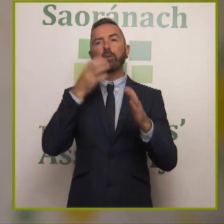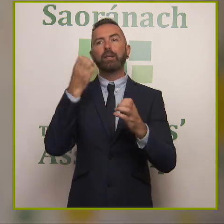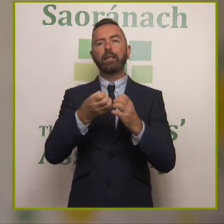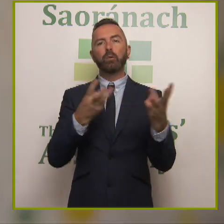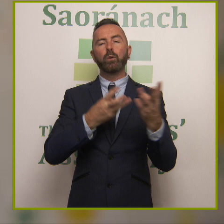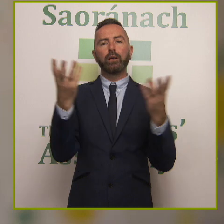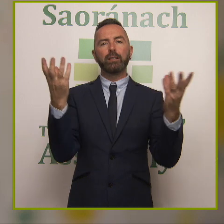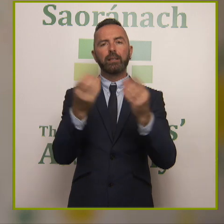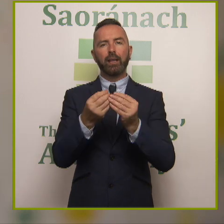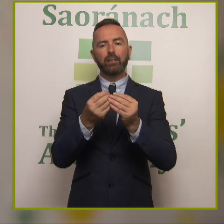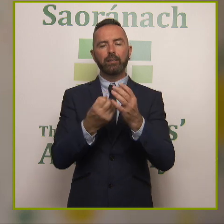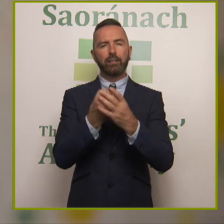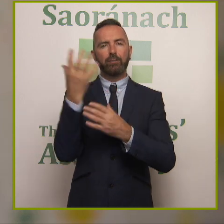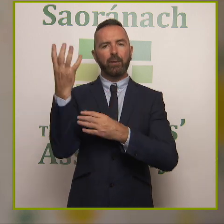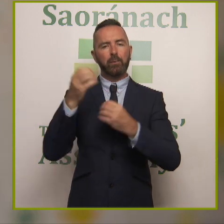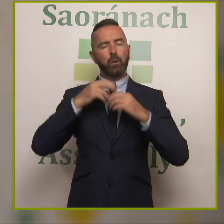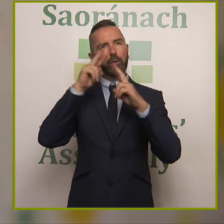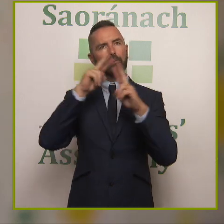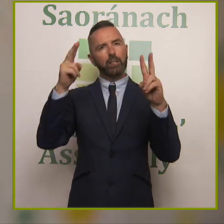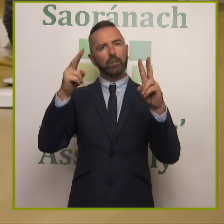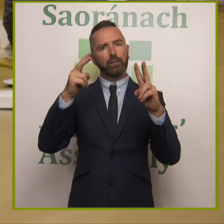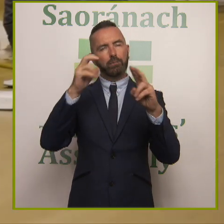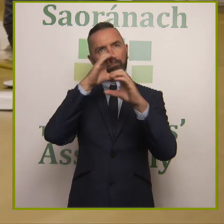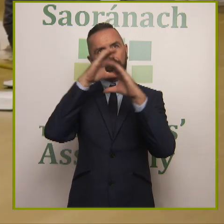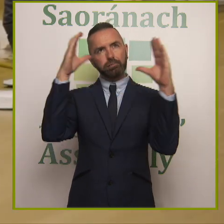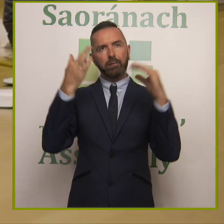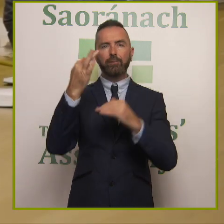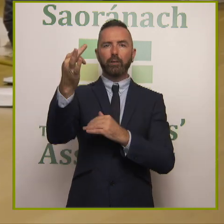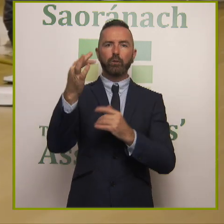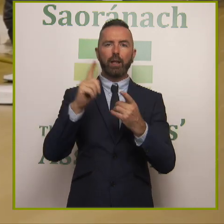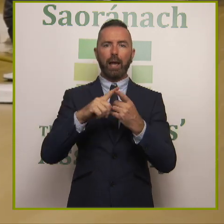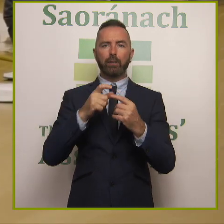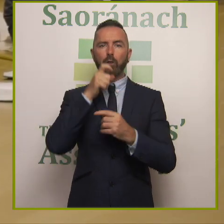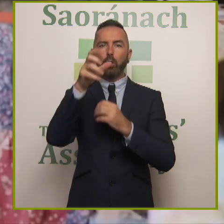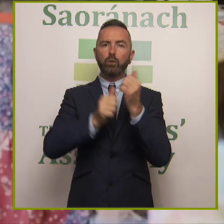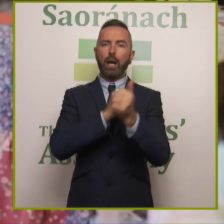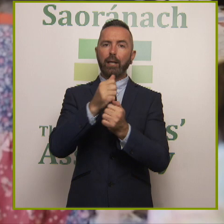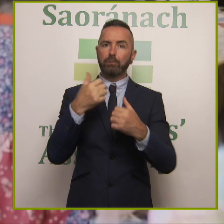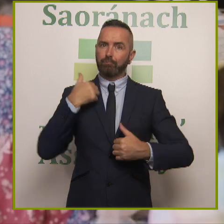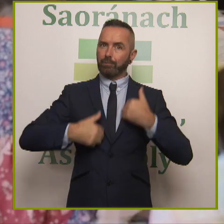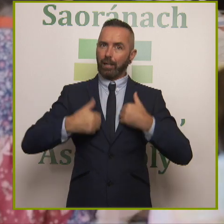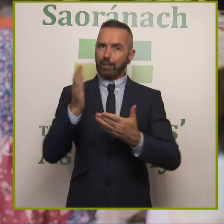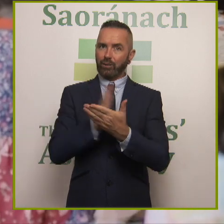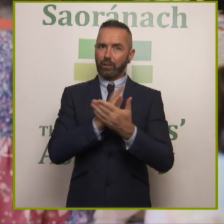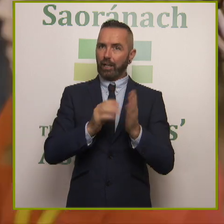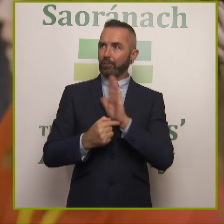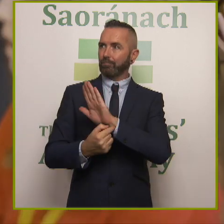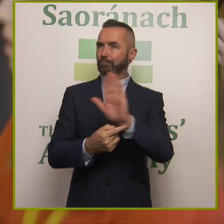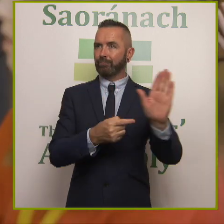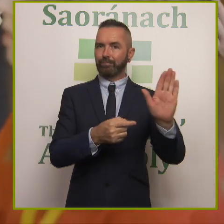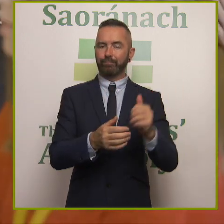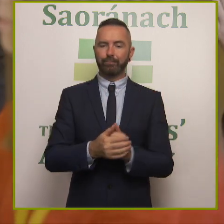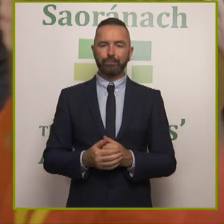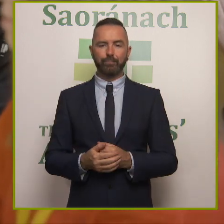working together to come up with our vision for the future and our calls to action, which we are excited to share with you.